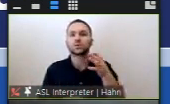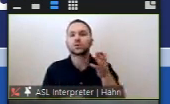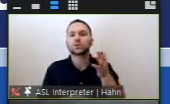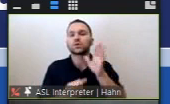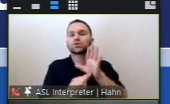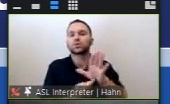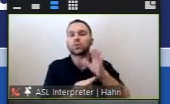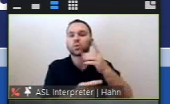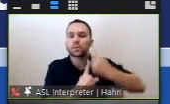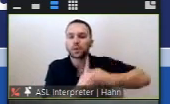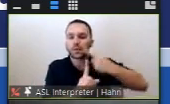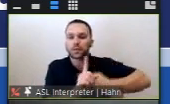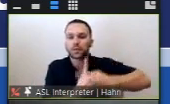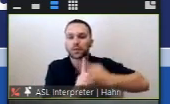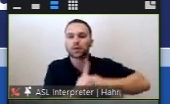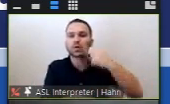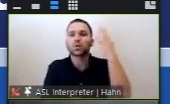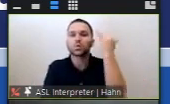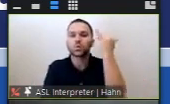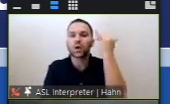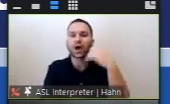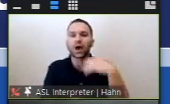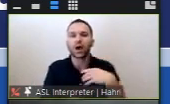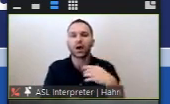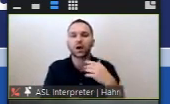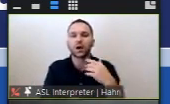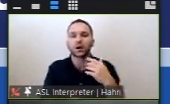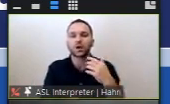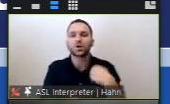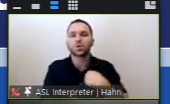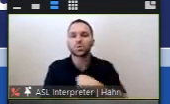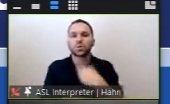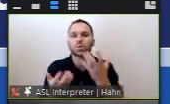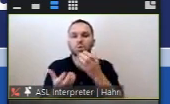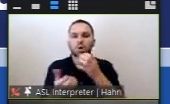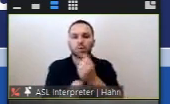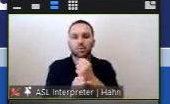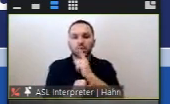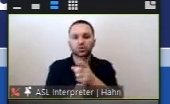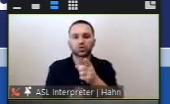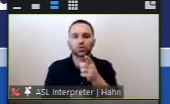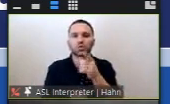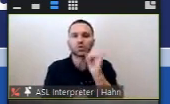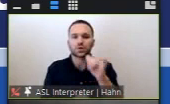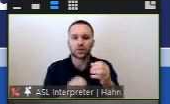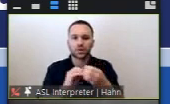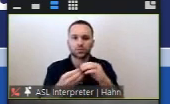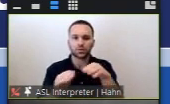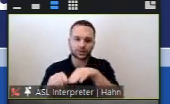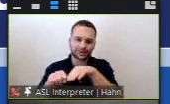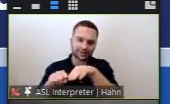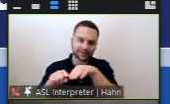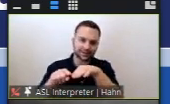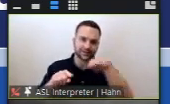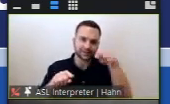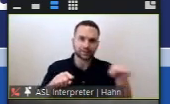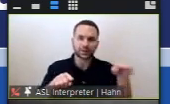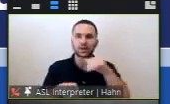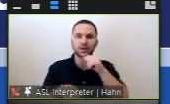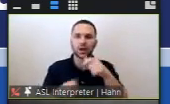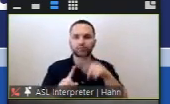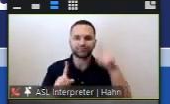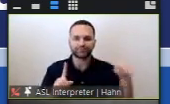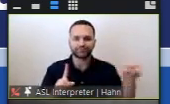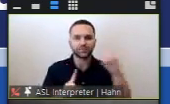really because of small number issues. We want the data to be stable and reliable. And so because of that, we are grouping this data, the death